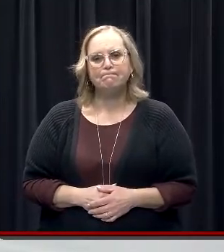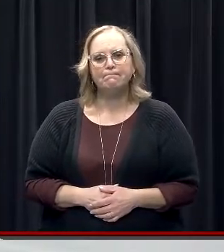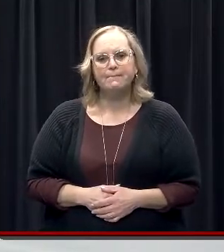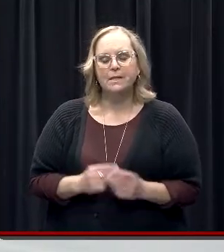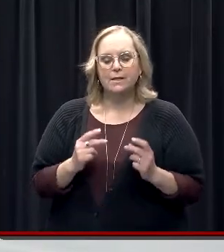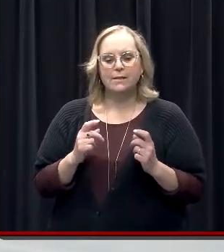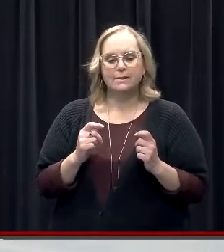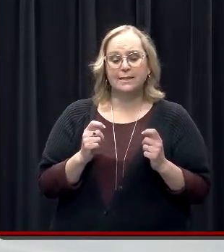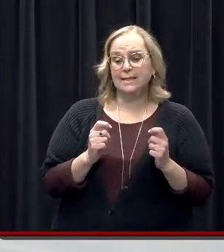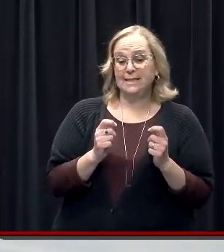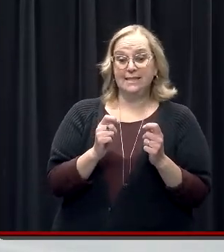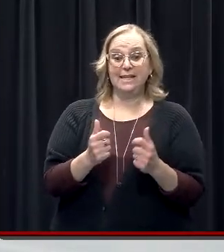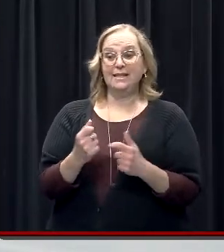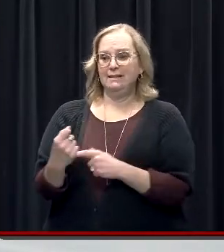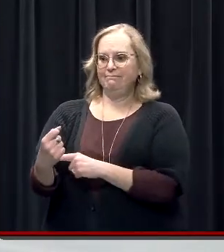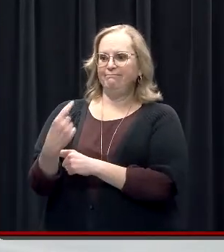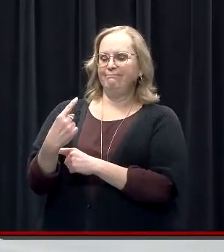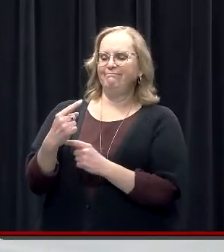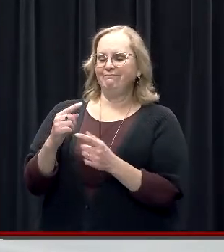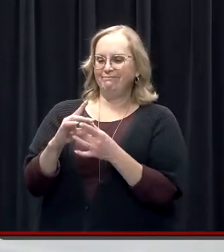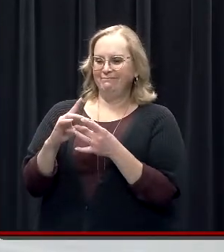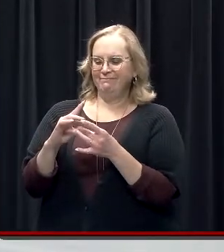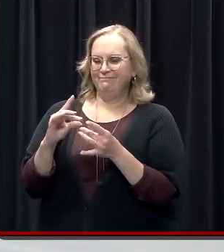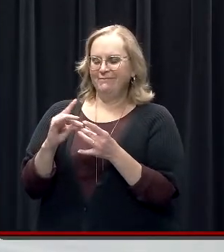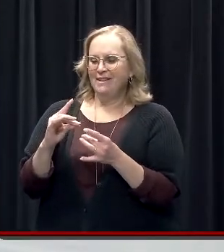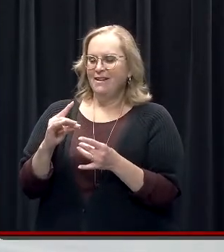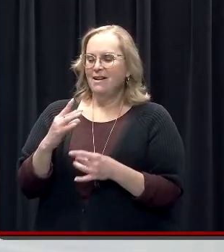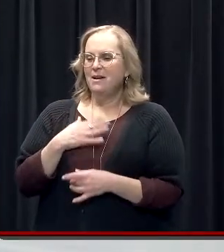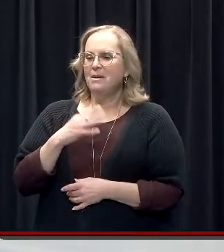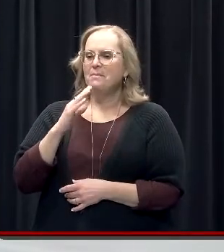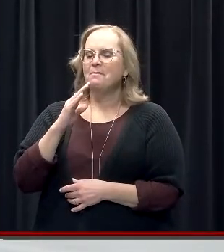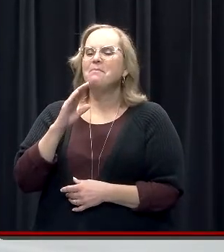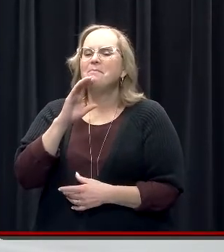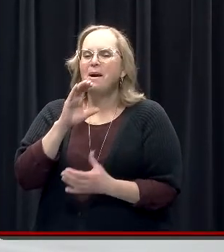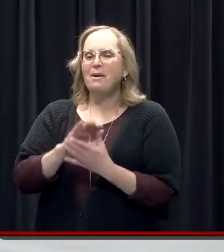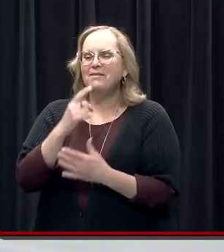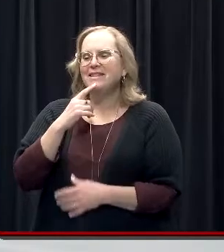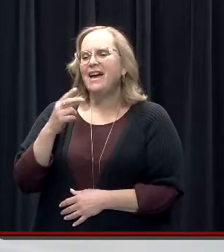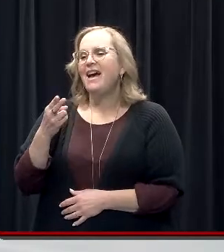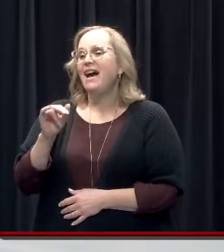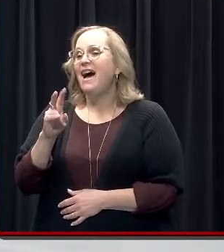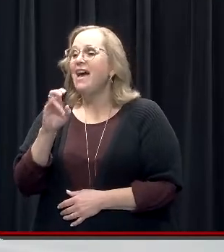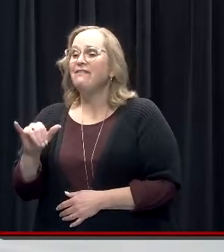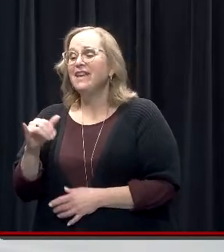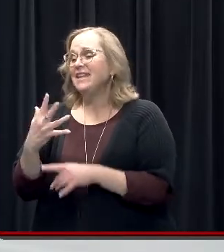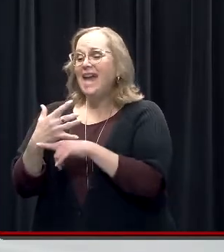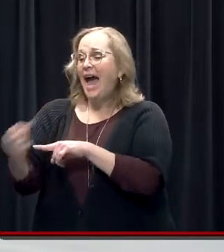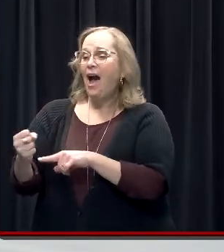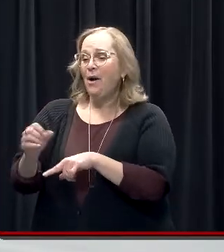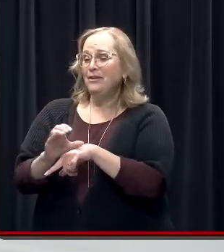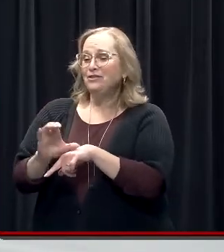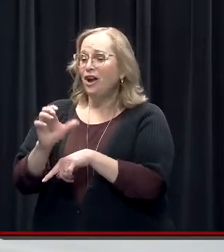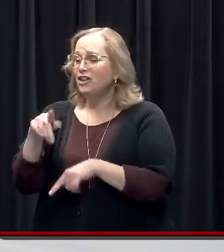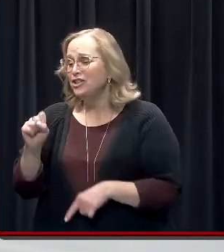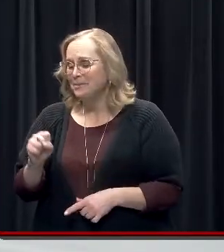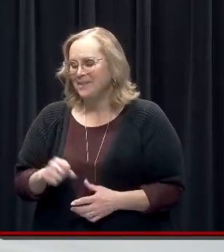Suddenly, I just got another text. My wife said, Hy-Vee is out of chocolate chips. So,